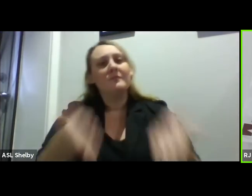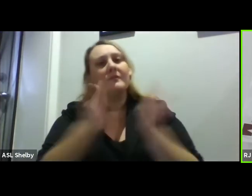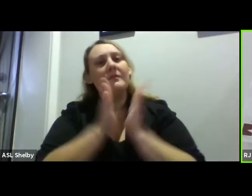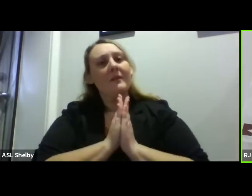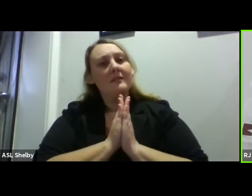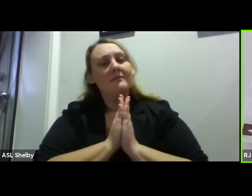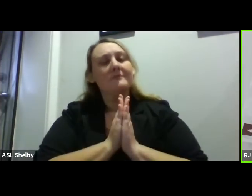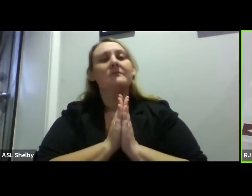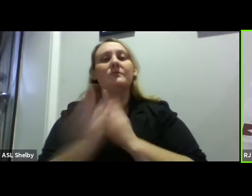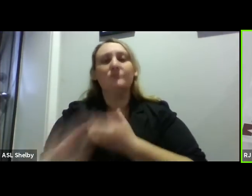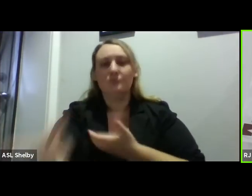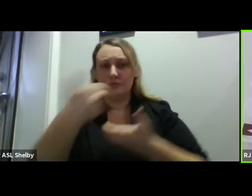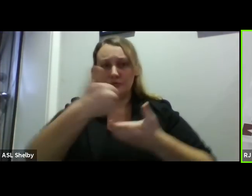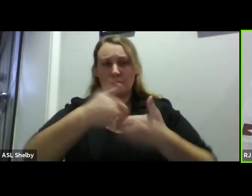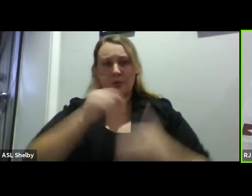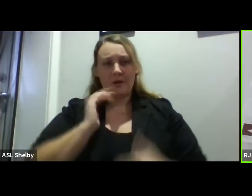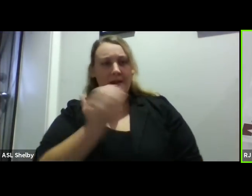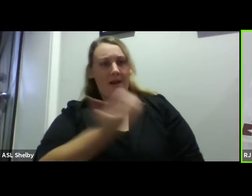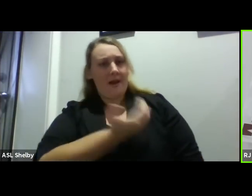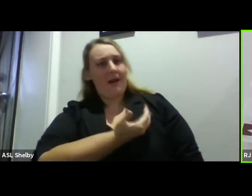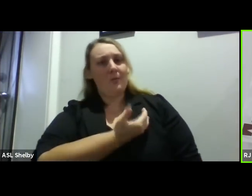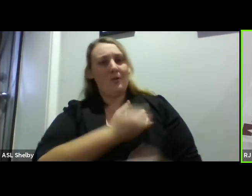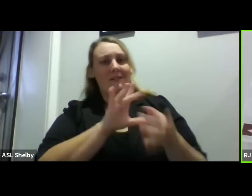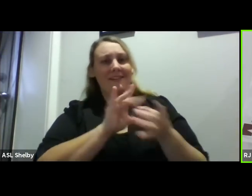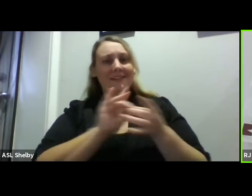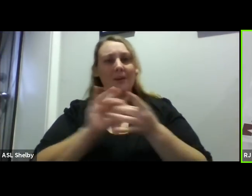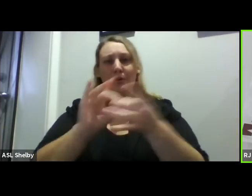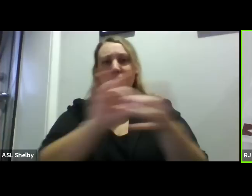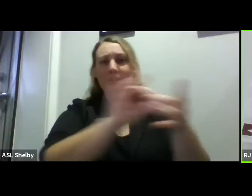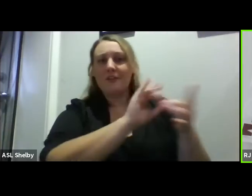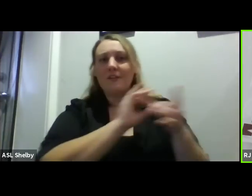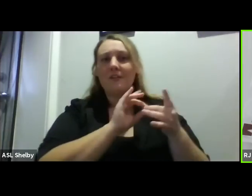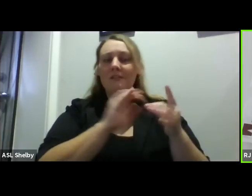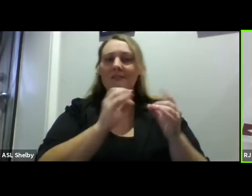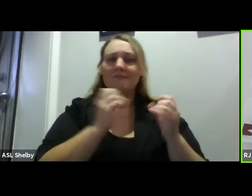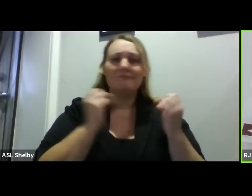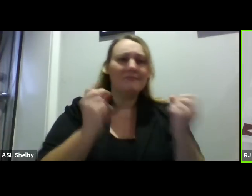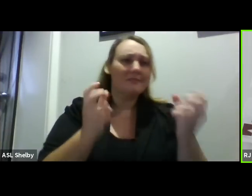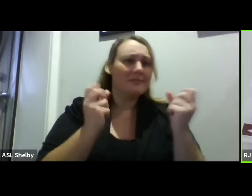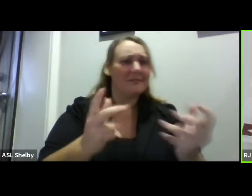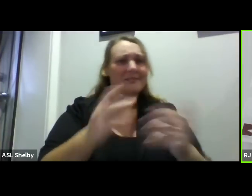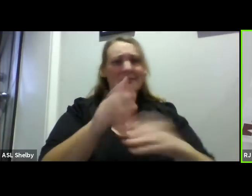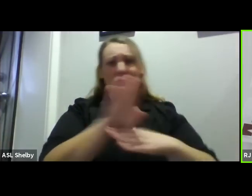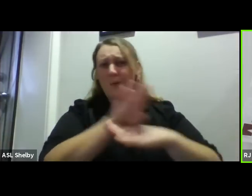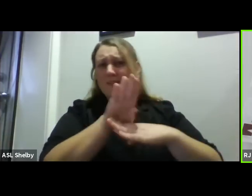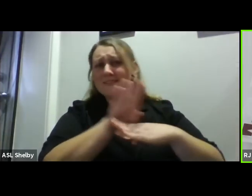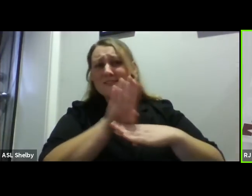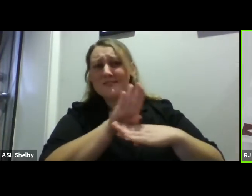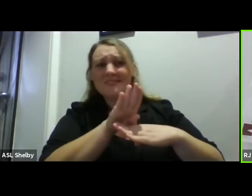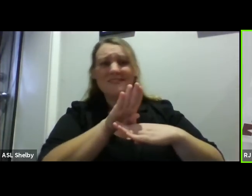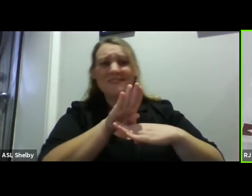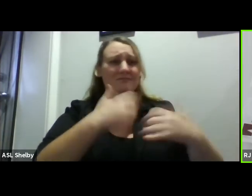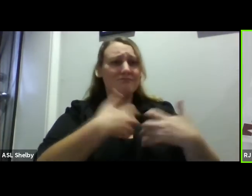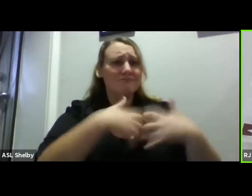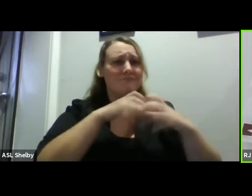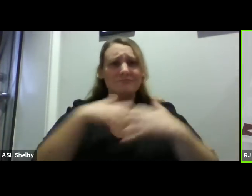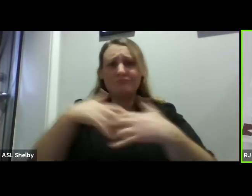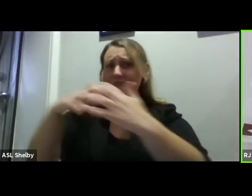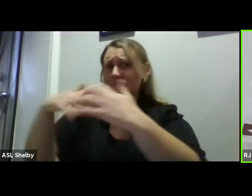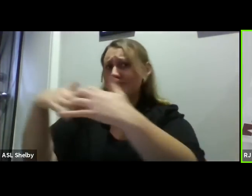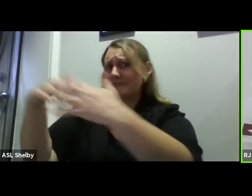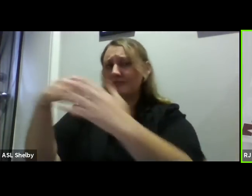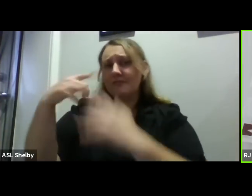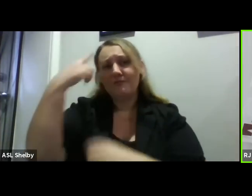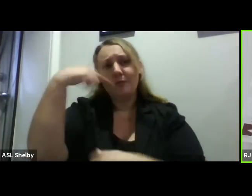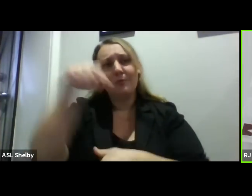Urban Justice Center, and many, many, many grassroots organizations from every social justice movement in this country, as we call